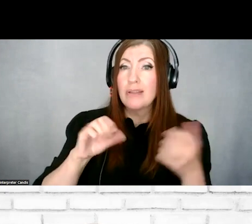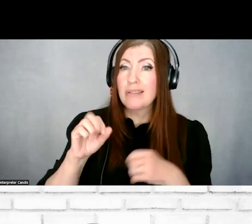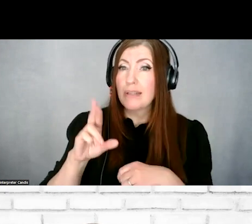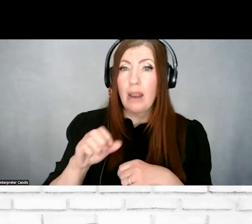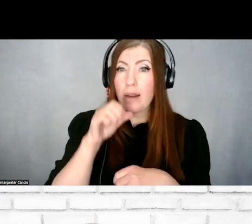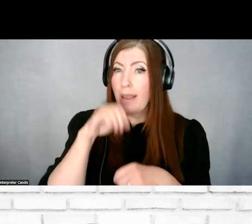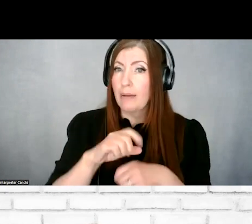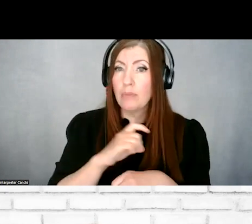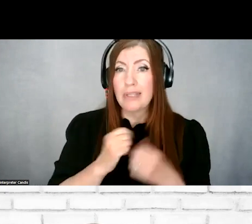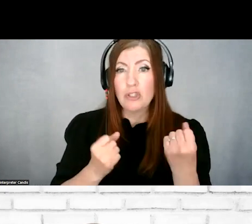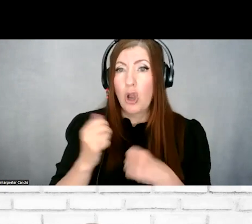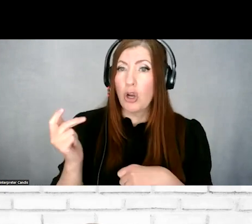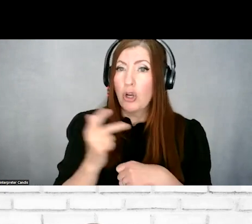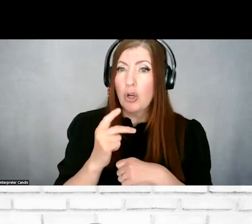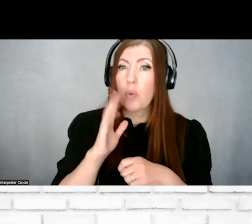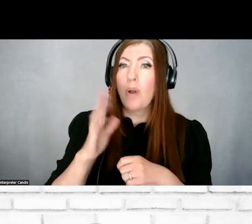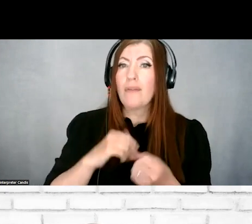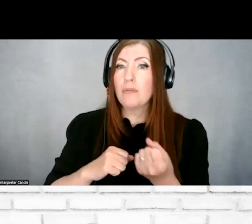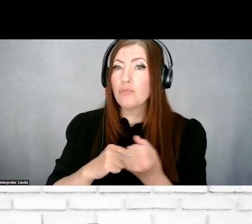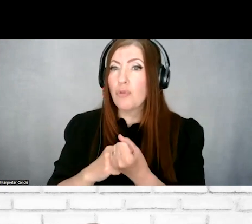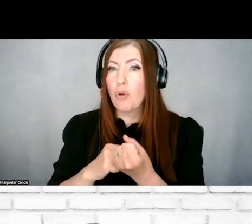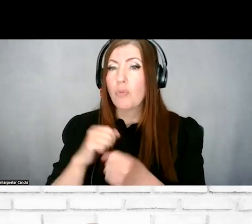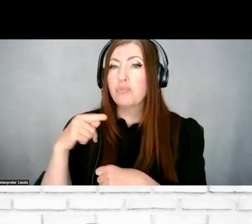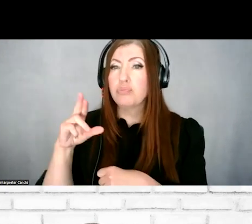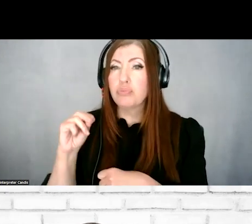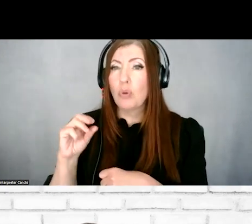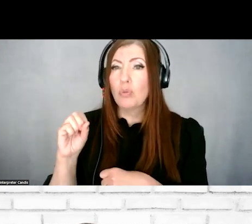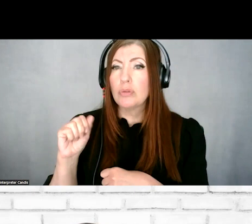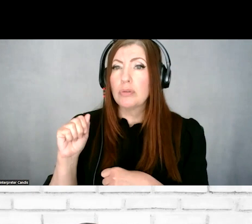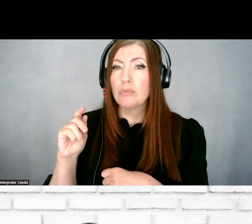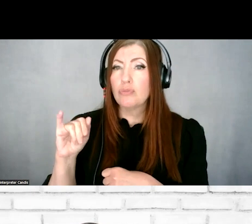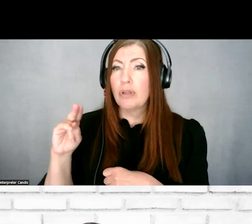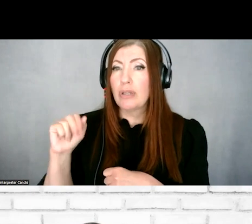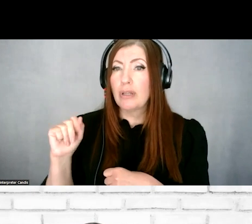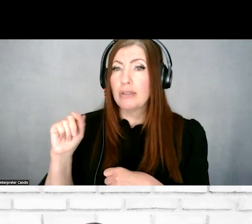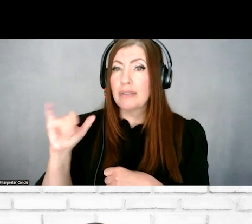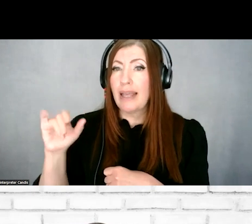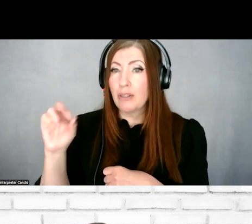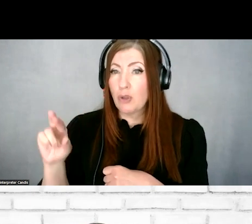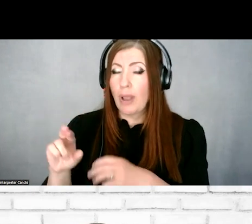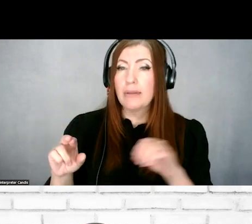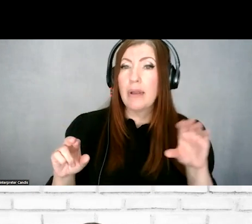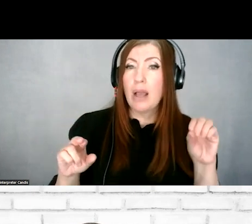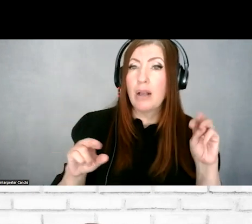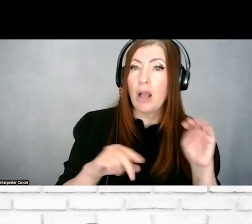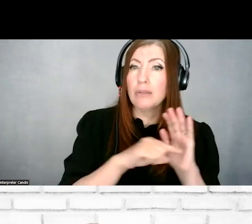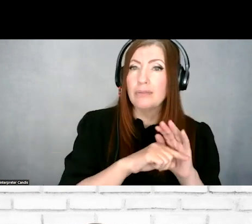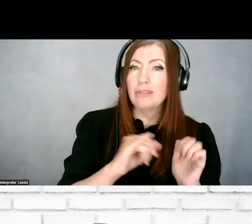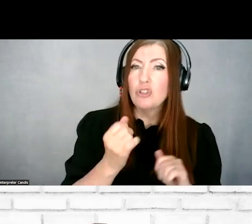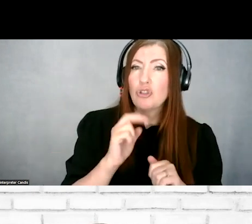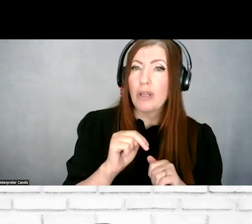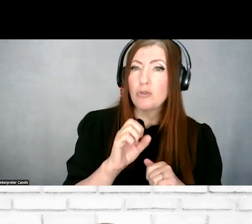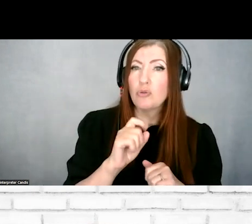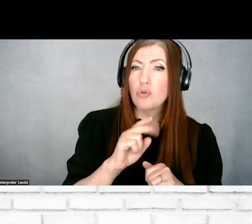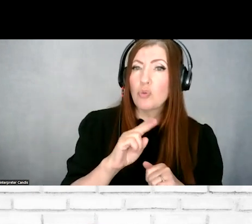will have the Pro by Sabrina Taylor and the Con from Dr. Jen Stuber. So